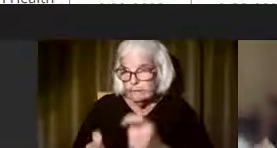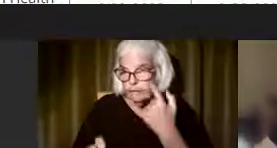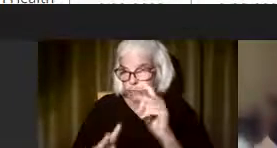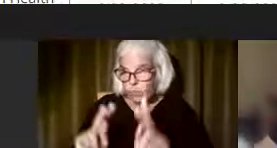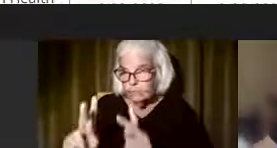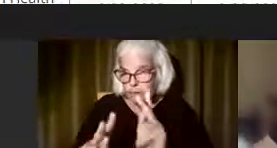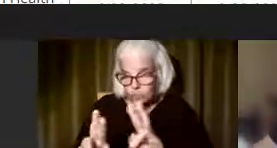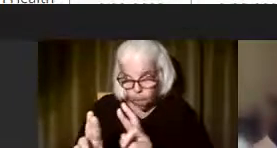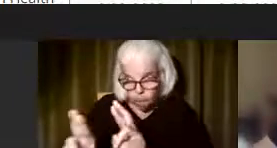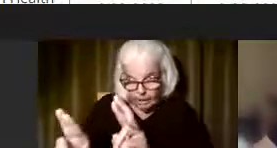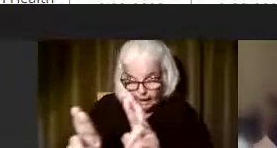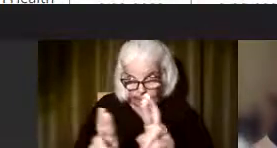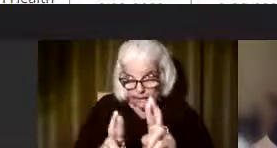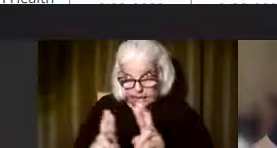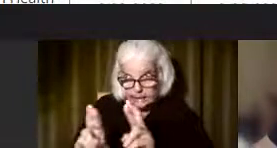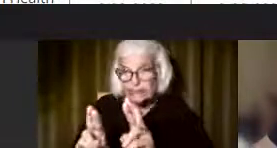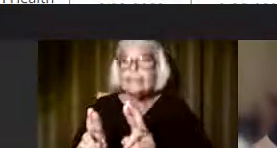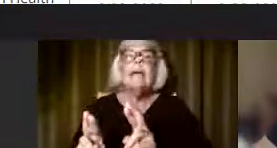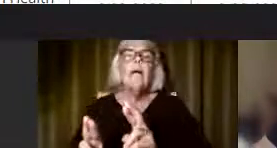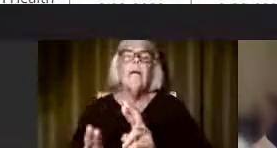looking at these other strategies as well.